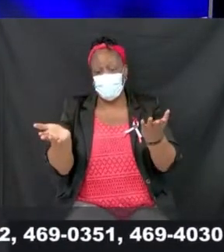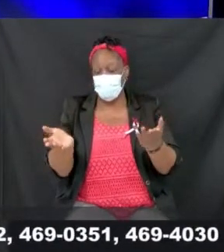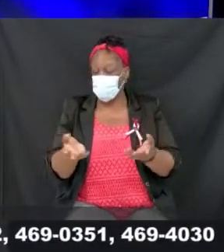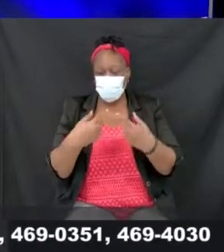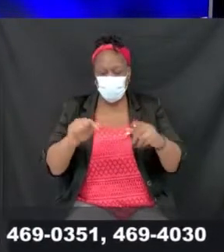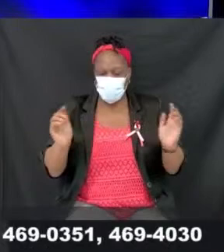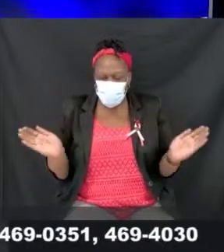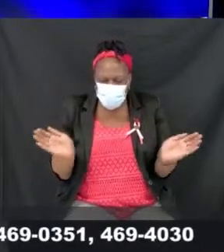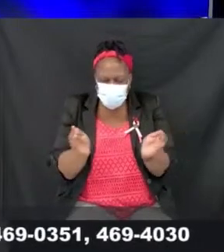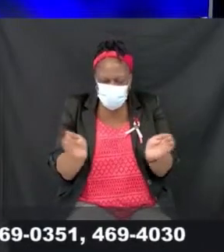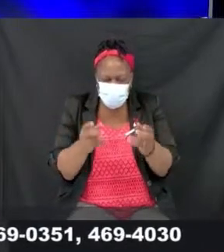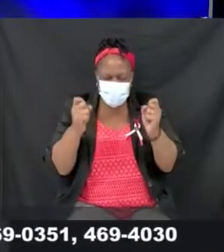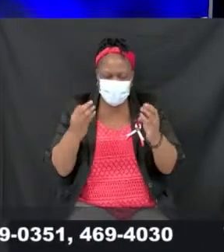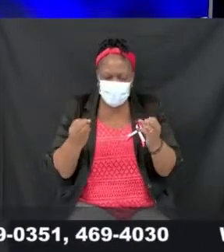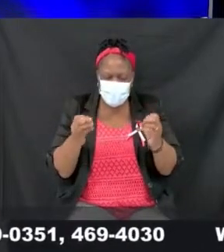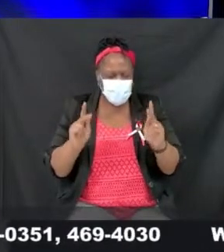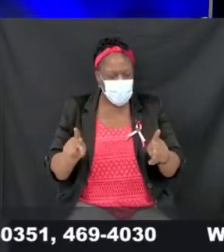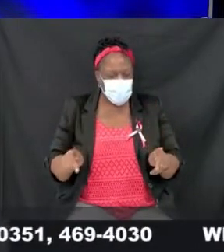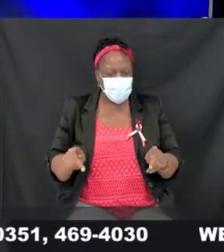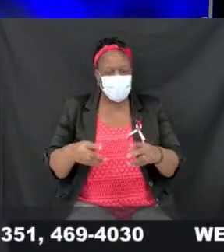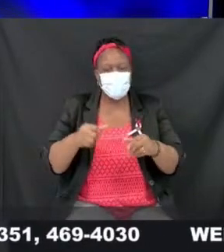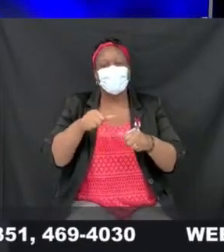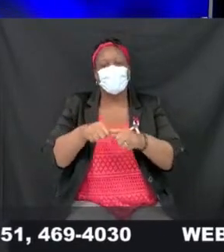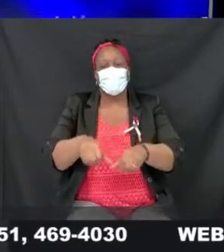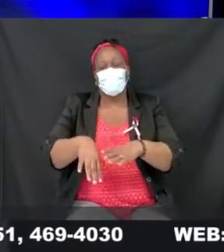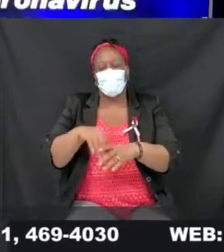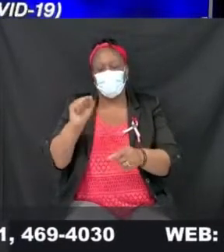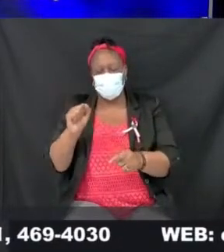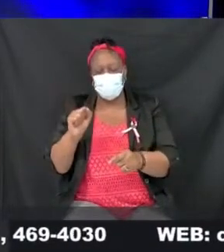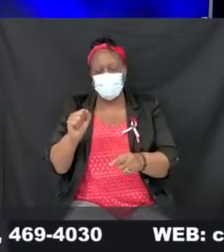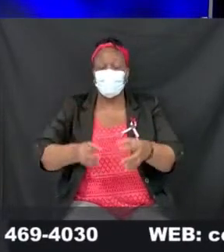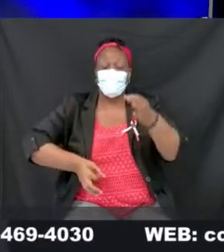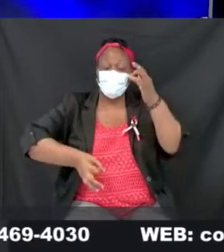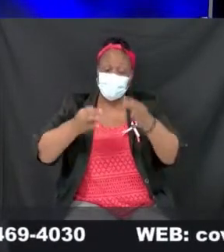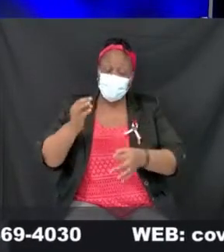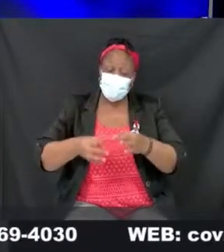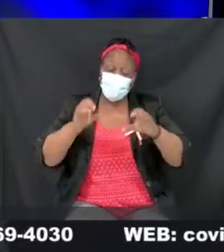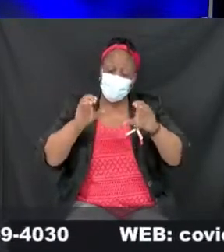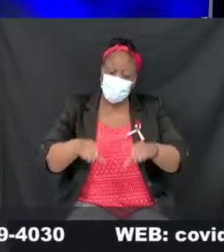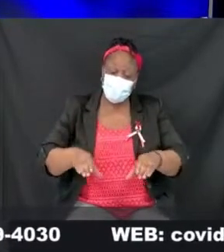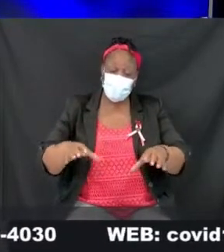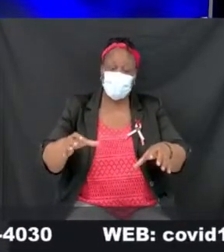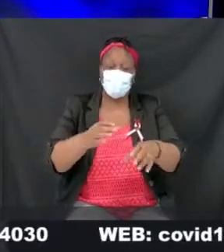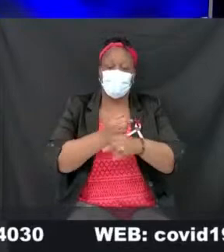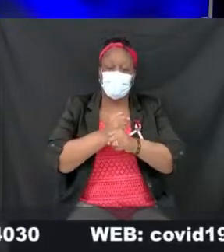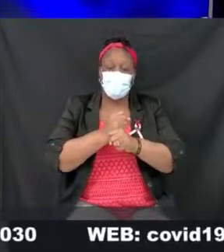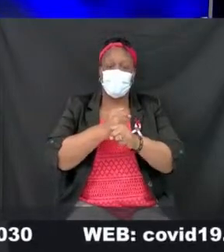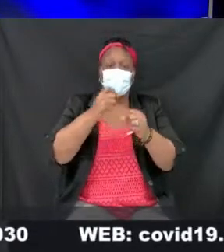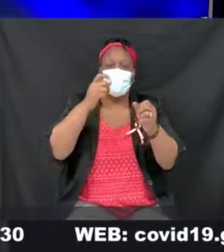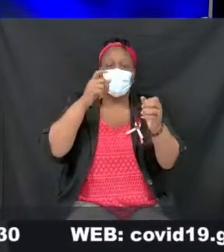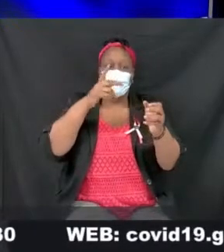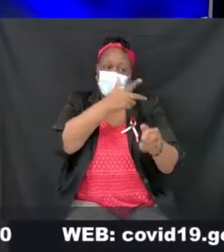crowded places, and if possible, get vaccinated. Thank you.